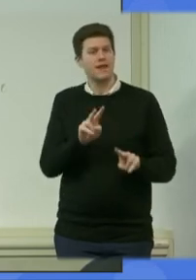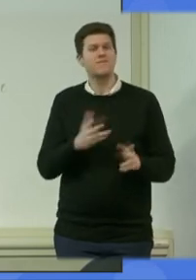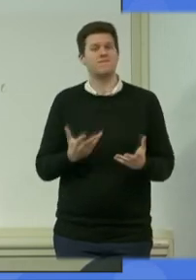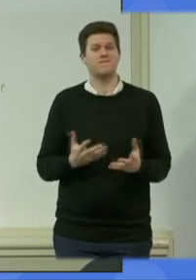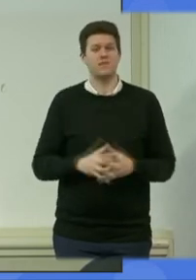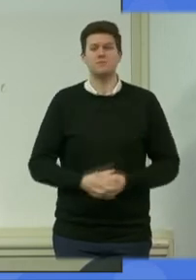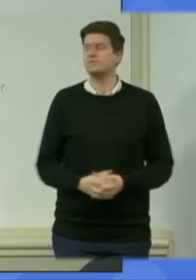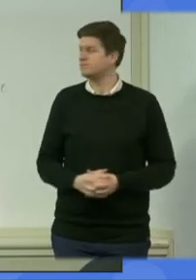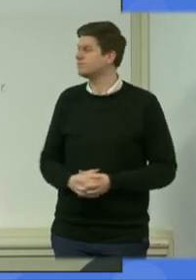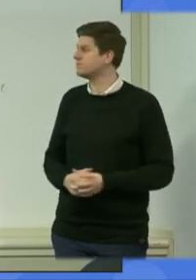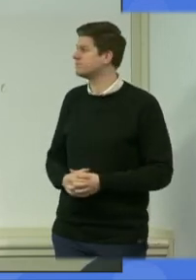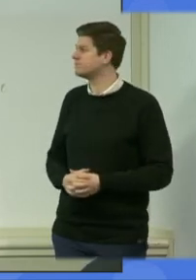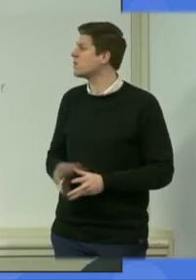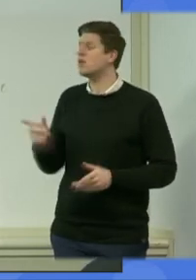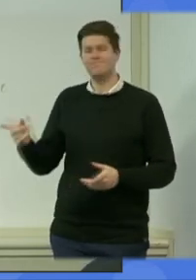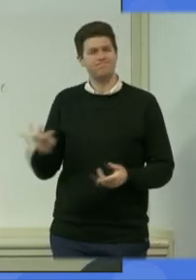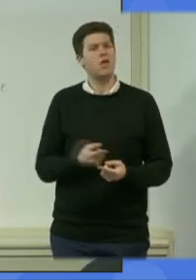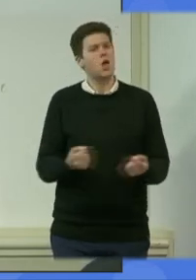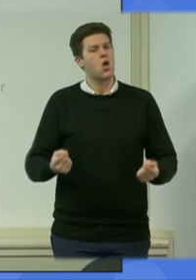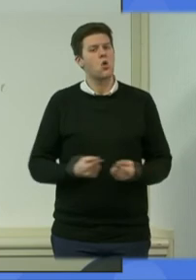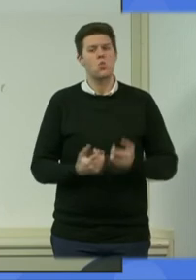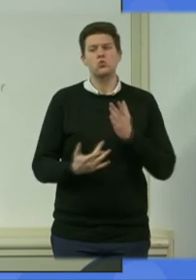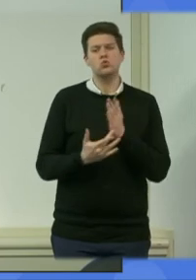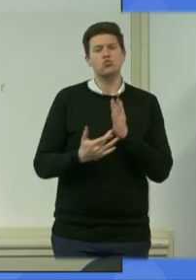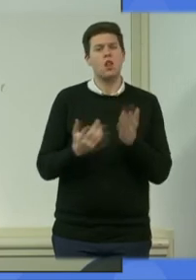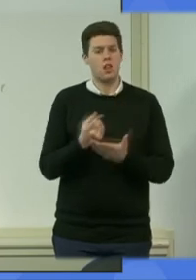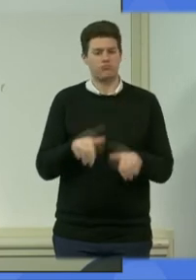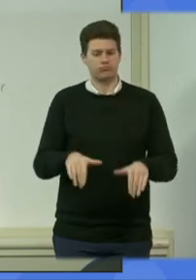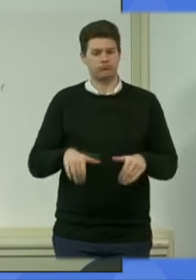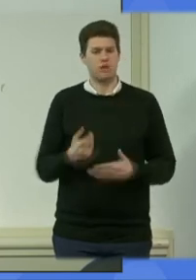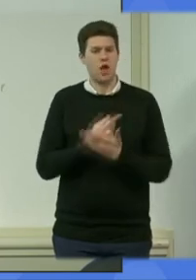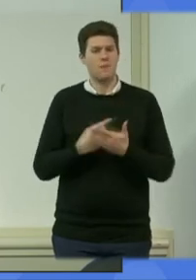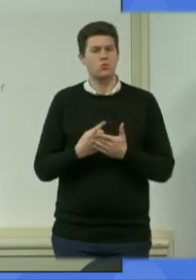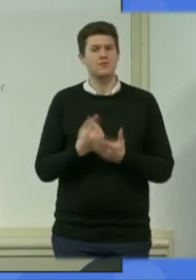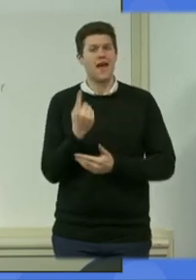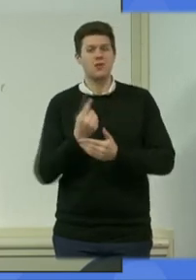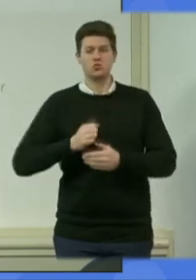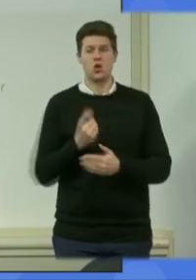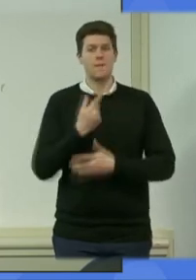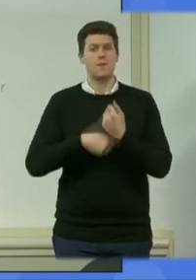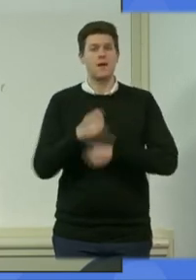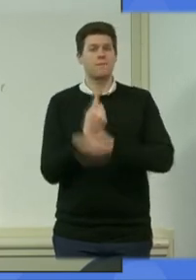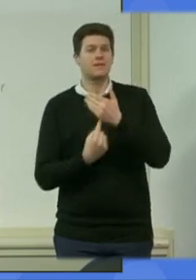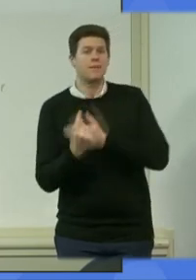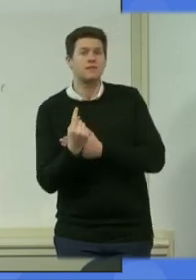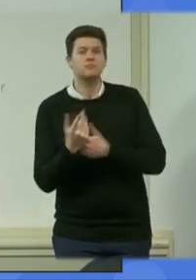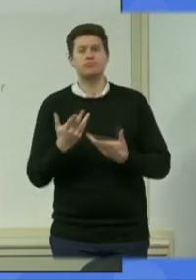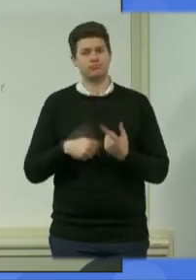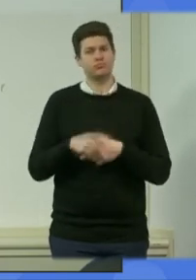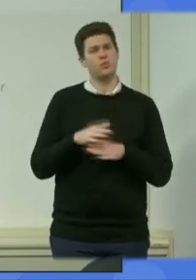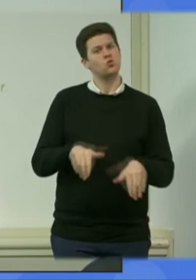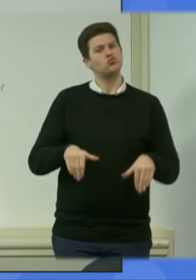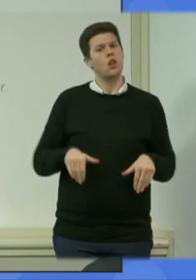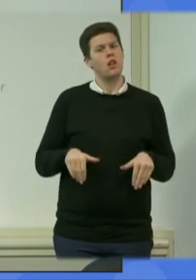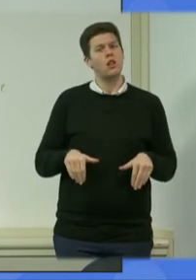say, we're neutral on the question of independence. You know, we take no view either way on that. But what we're not neutral on is